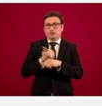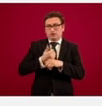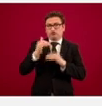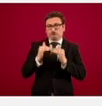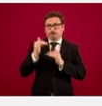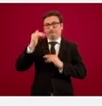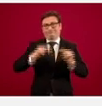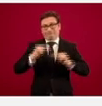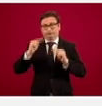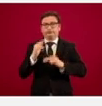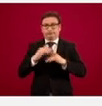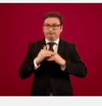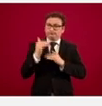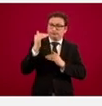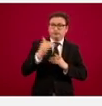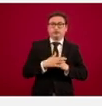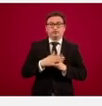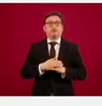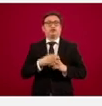outpatients.